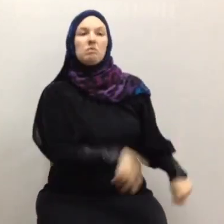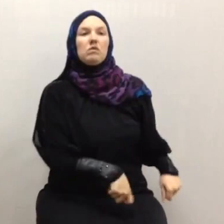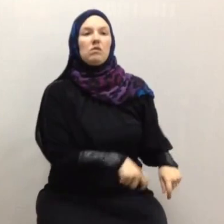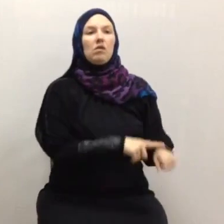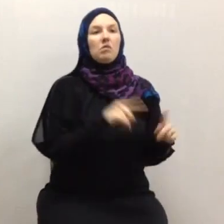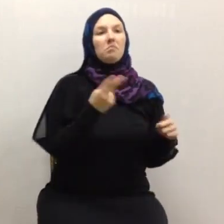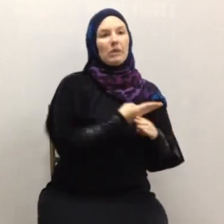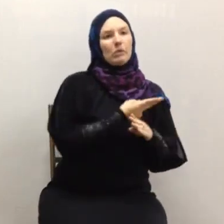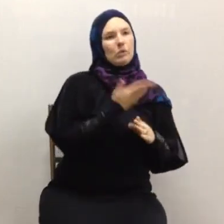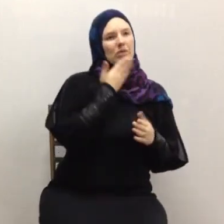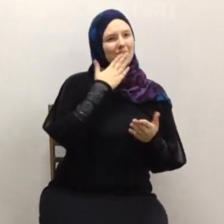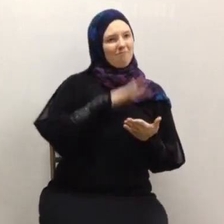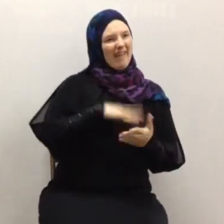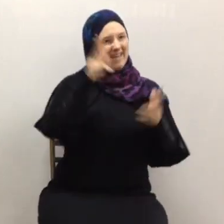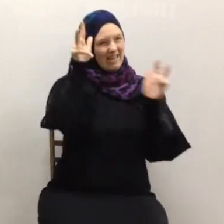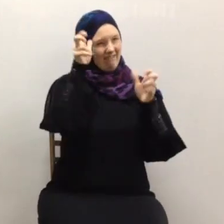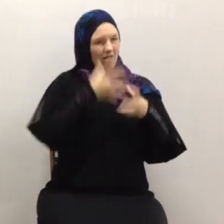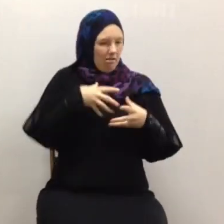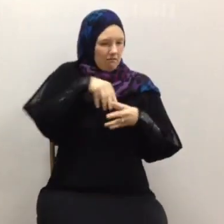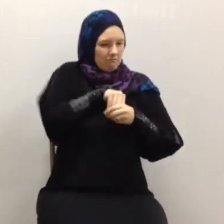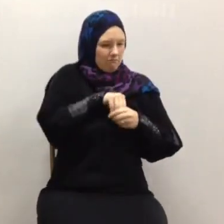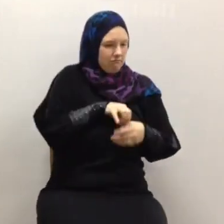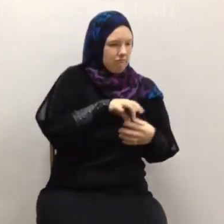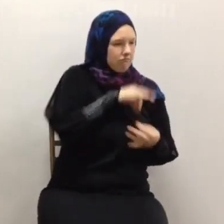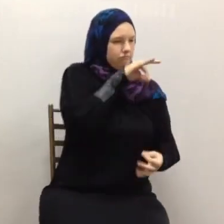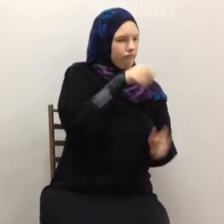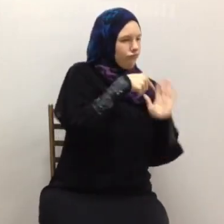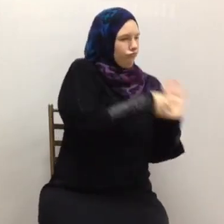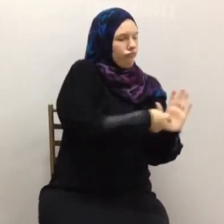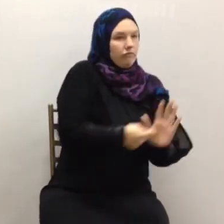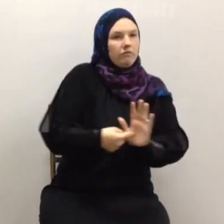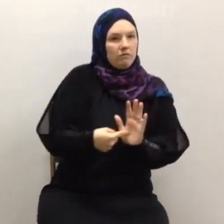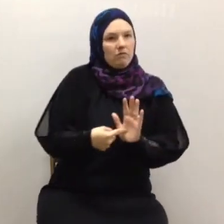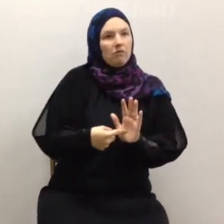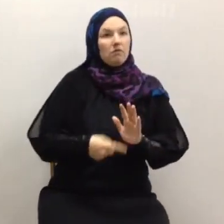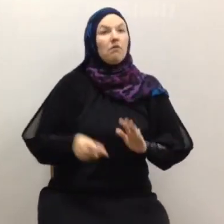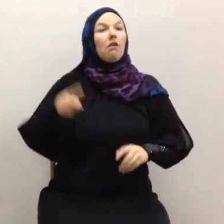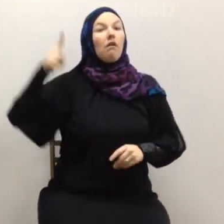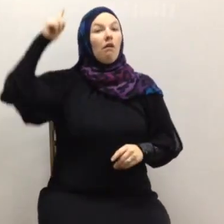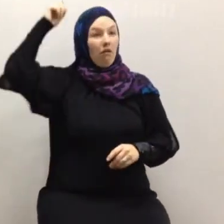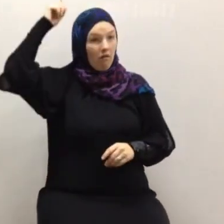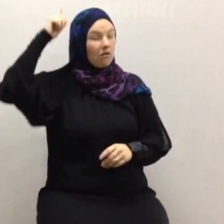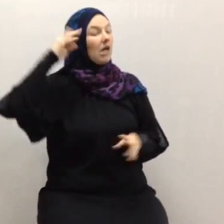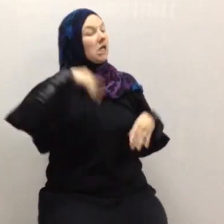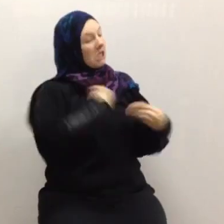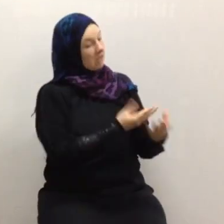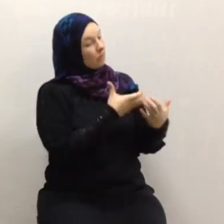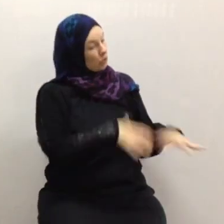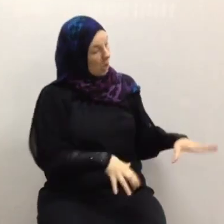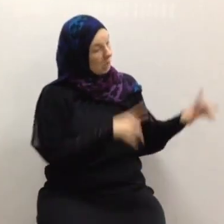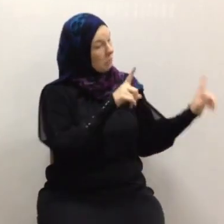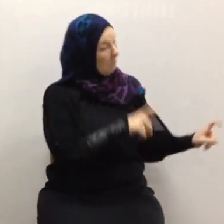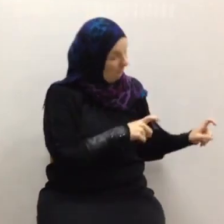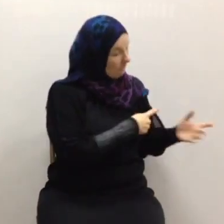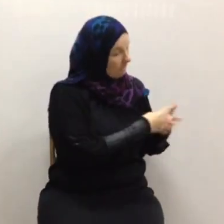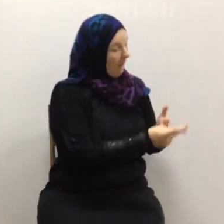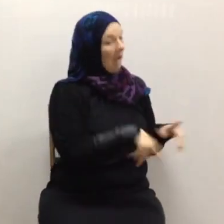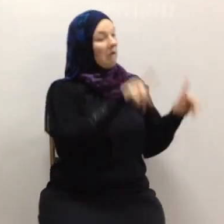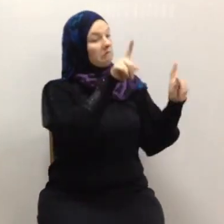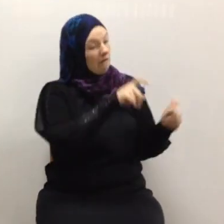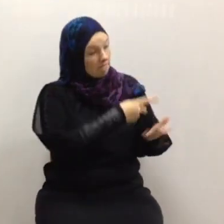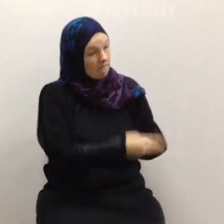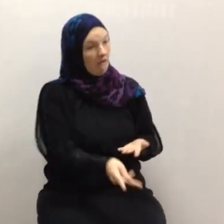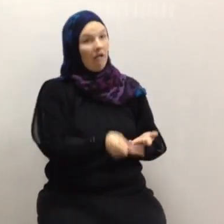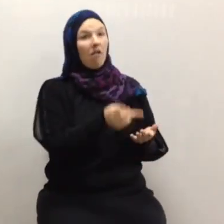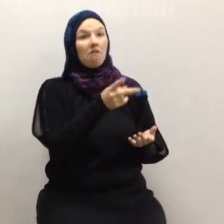soul, Allah says, I'm extending them chance after chance after chance, until when they are caught,